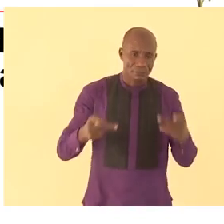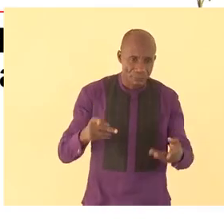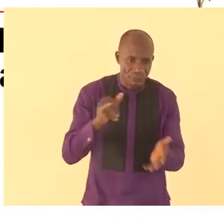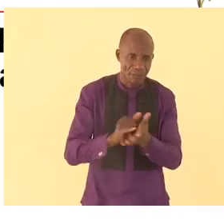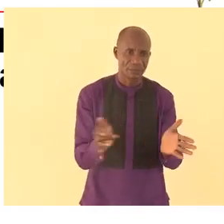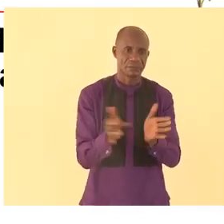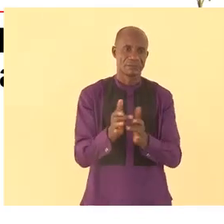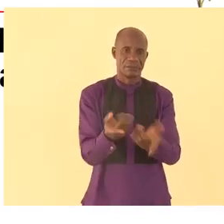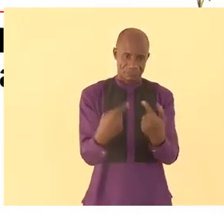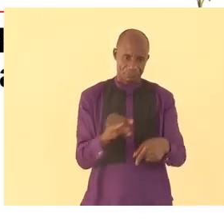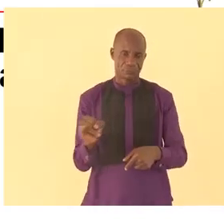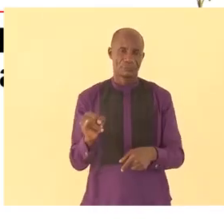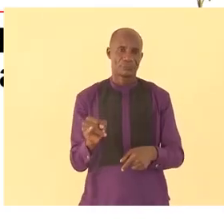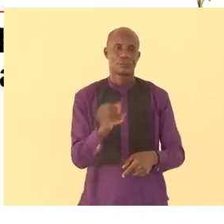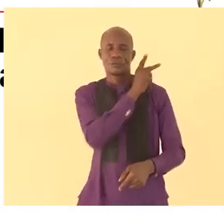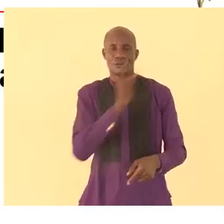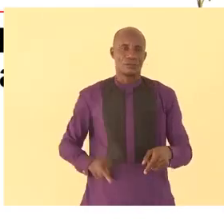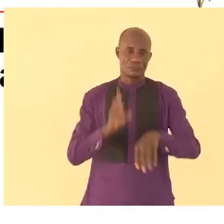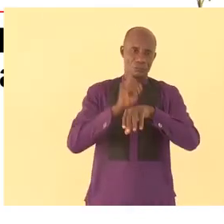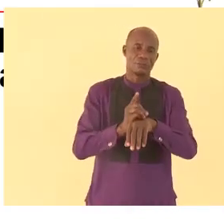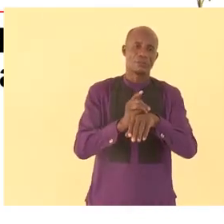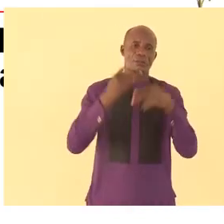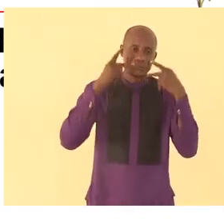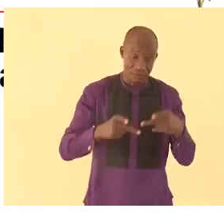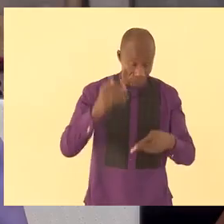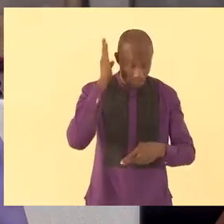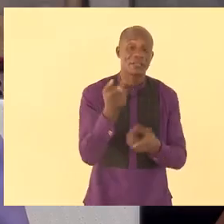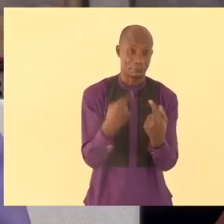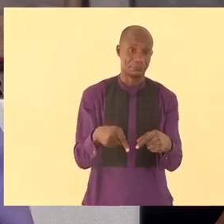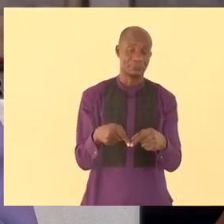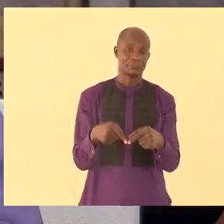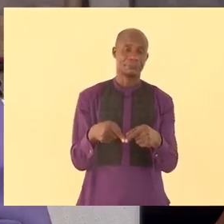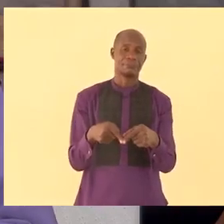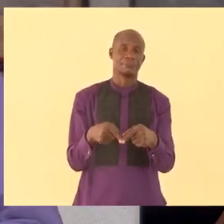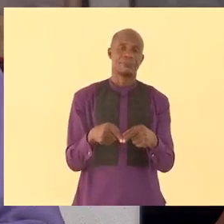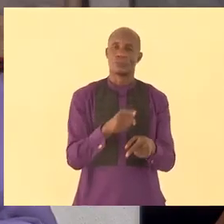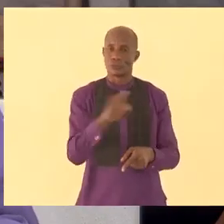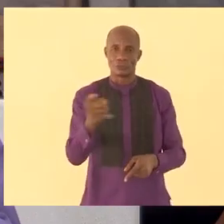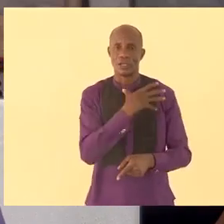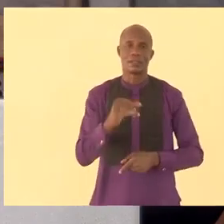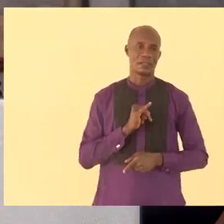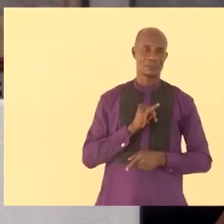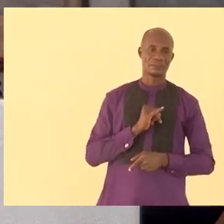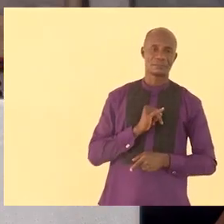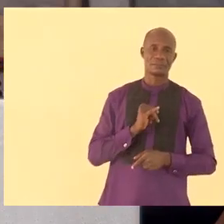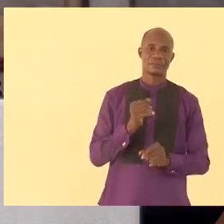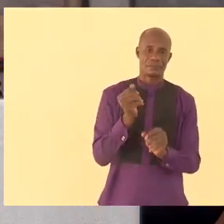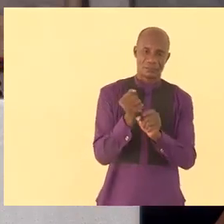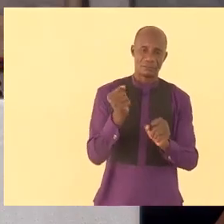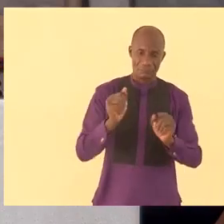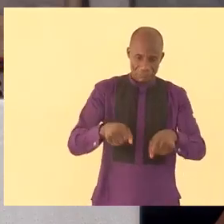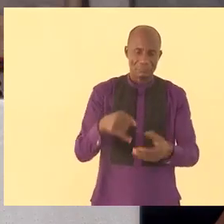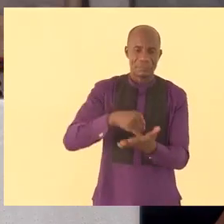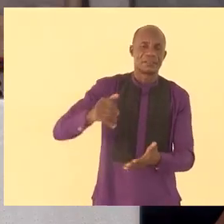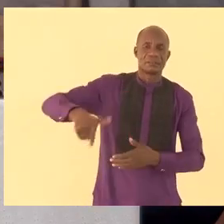That Jesus' kingdom of peace will come is sure. You and I can delay it.